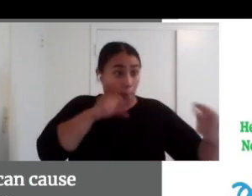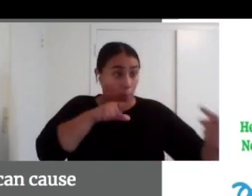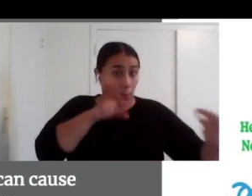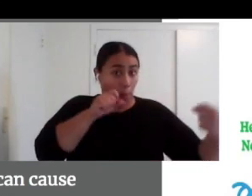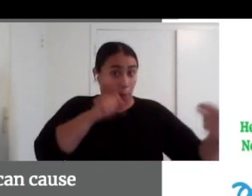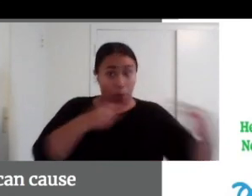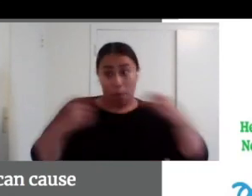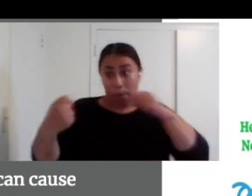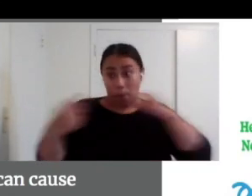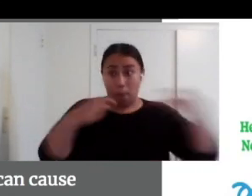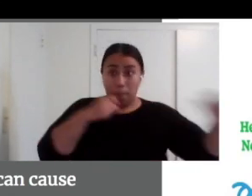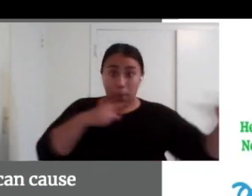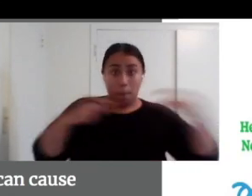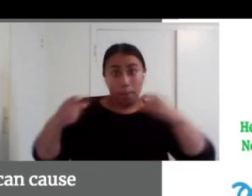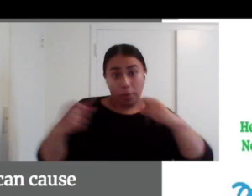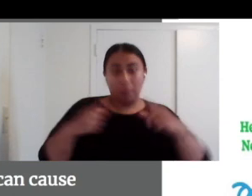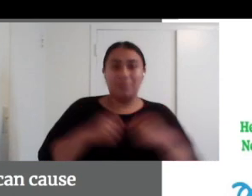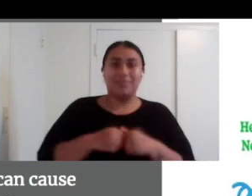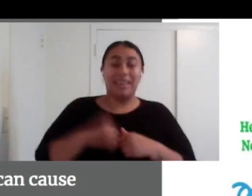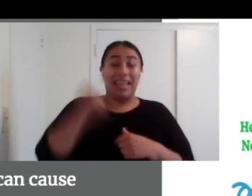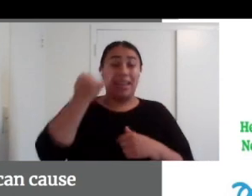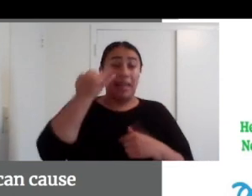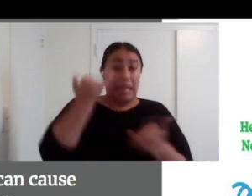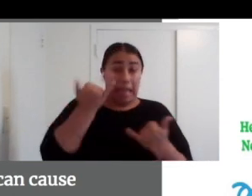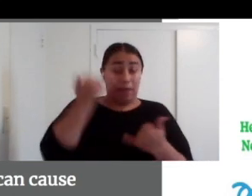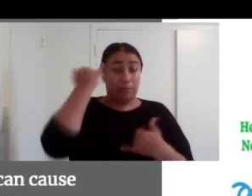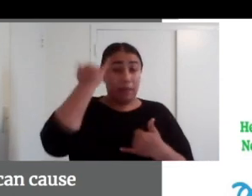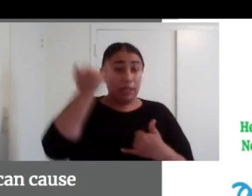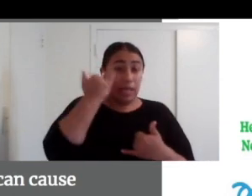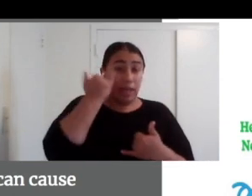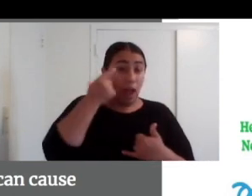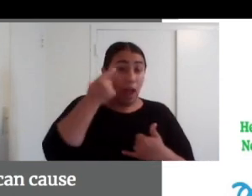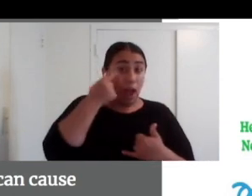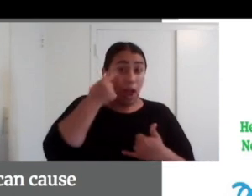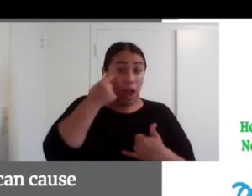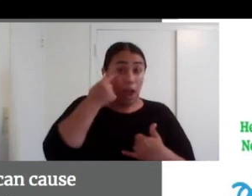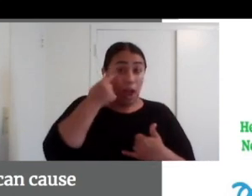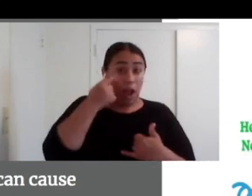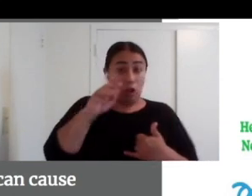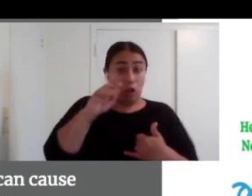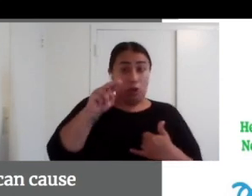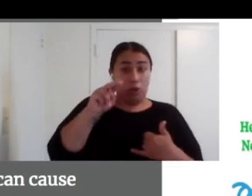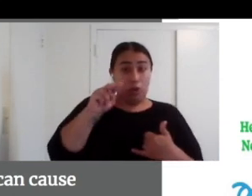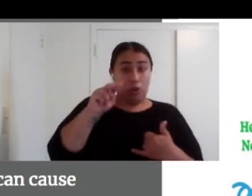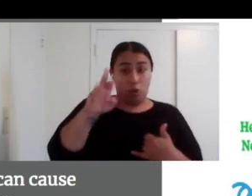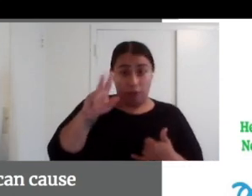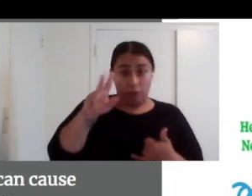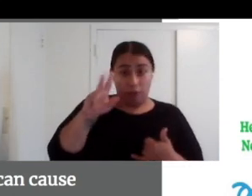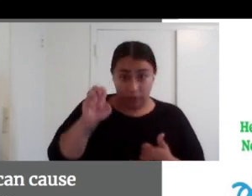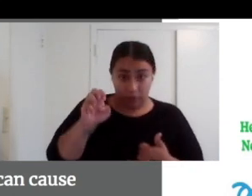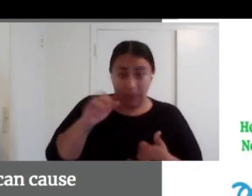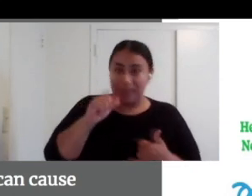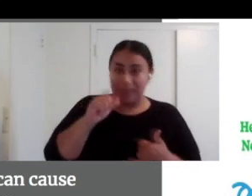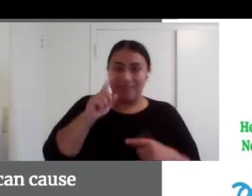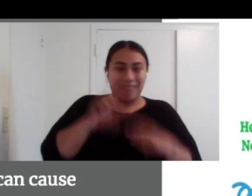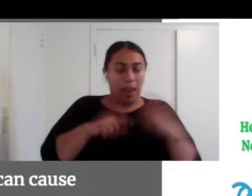on my table, I have to initially make that decision. I have to make a relaxing move, a fluid move to reach out, and then I